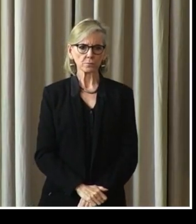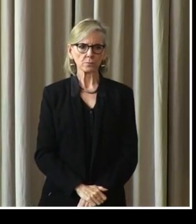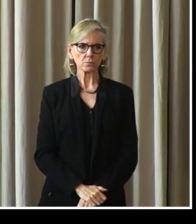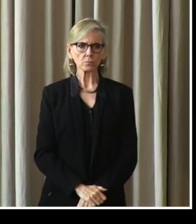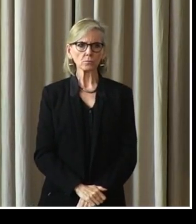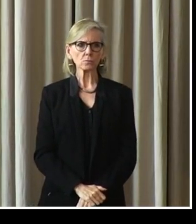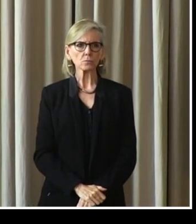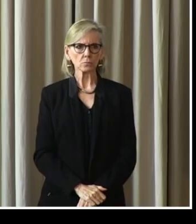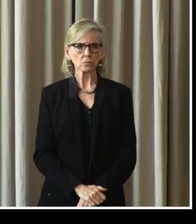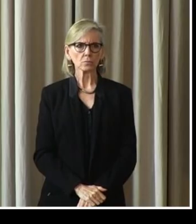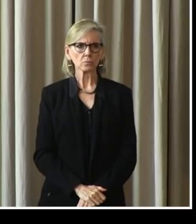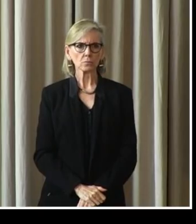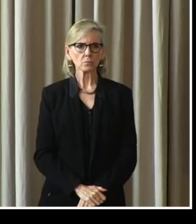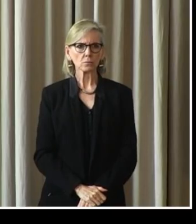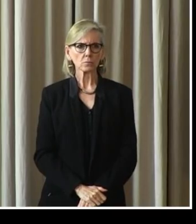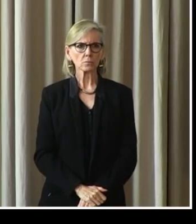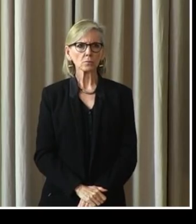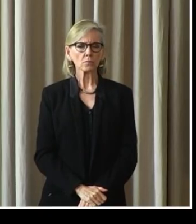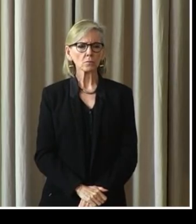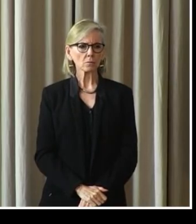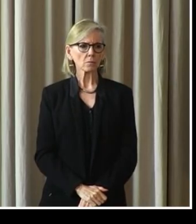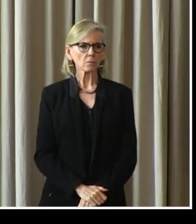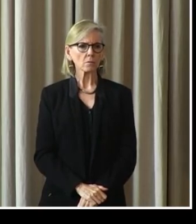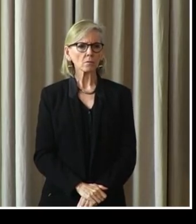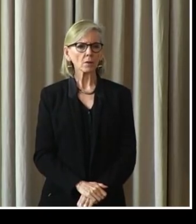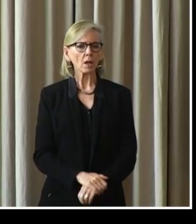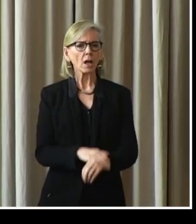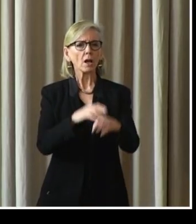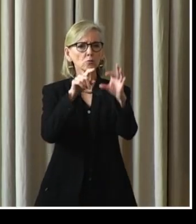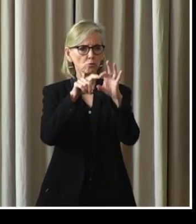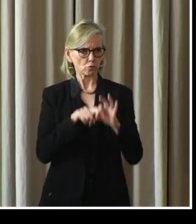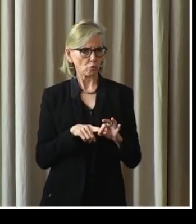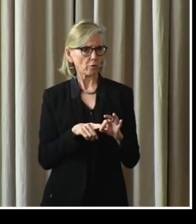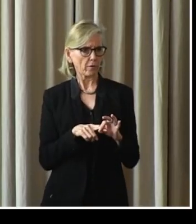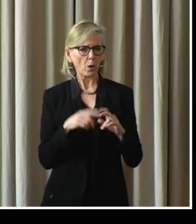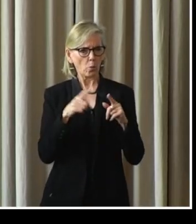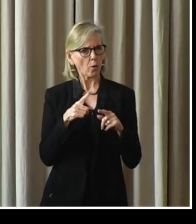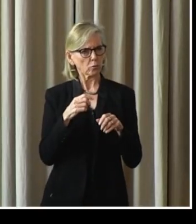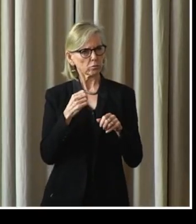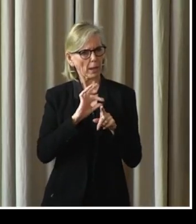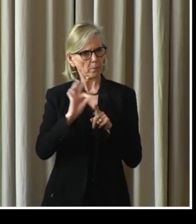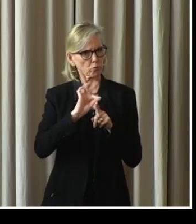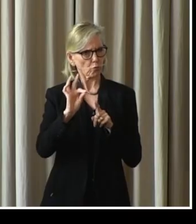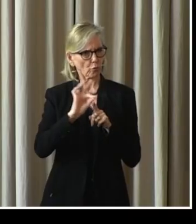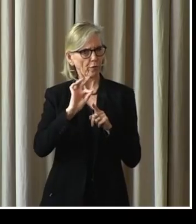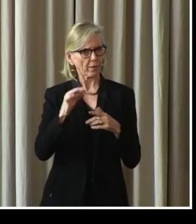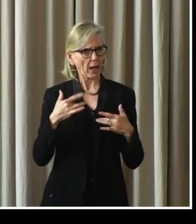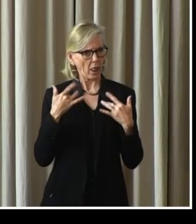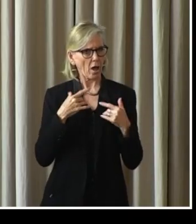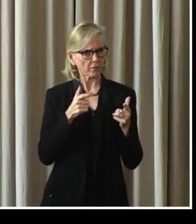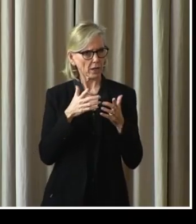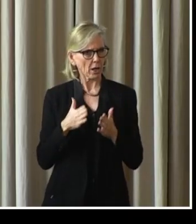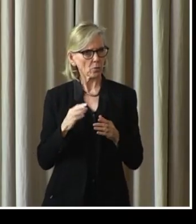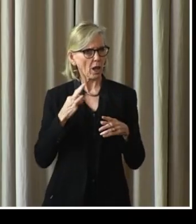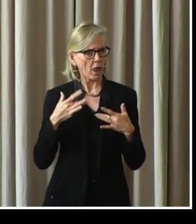In terms of what people told us would make a difference to them in their caring role, the most common need was